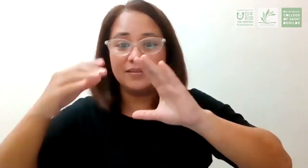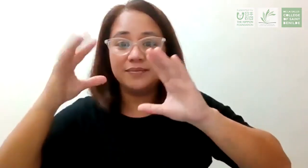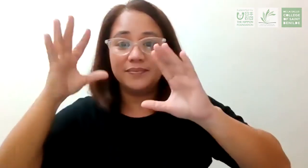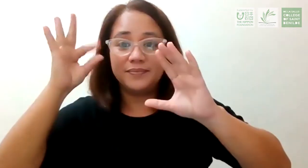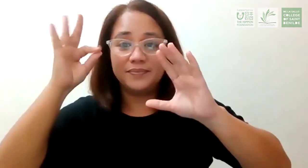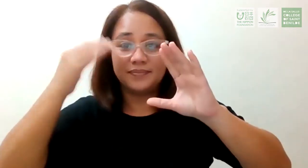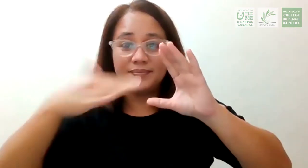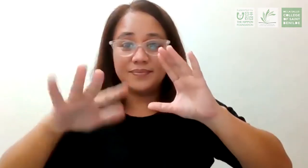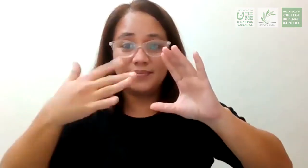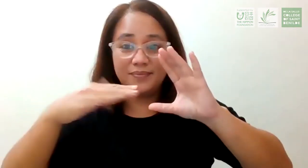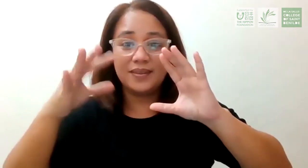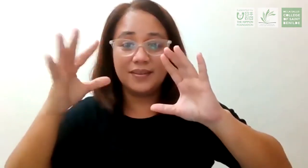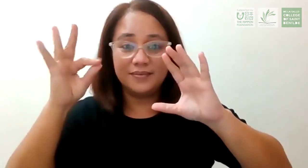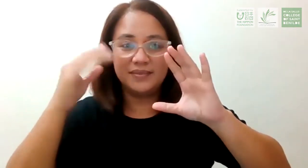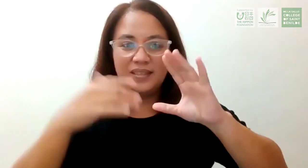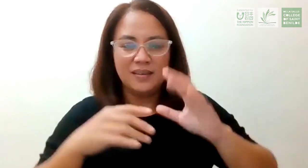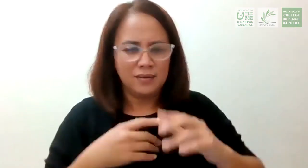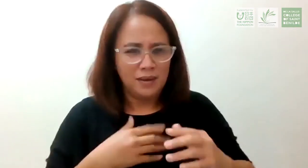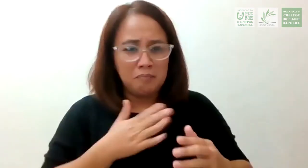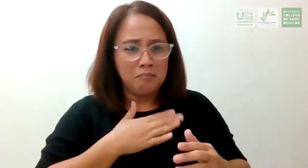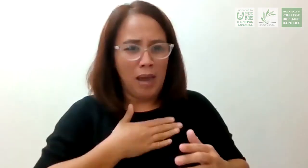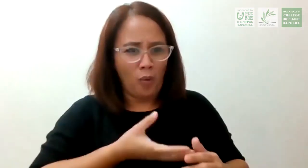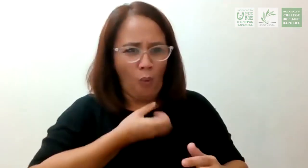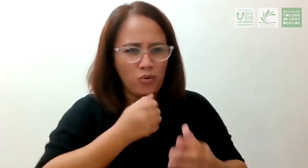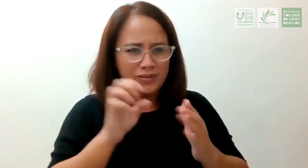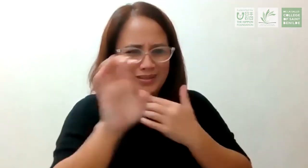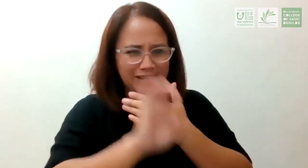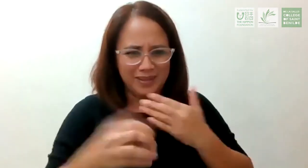It's funny, I haven't received my own email yet.